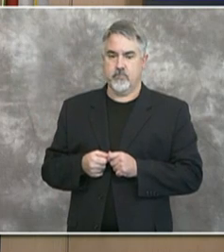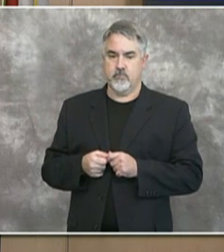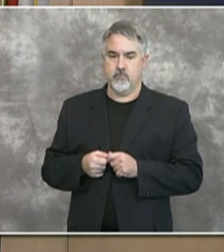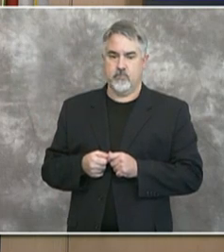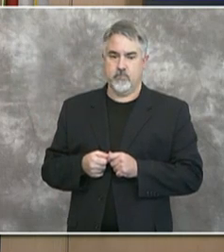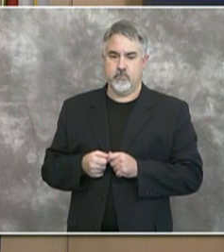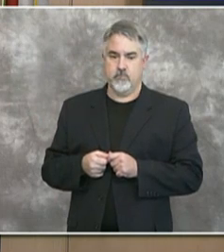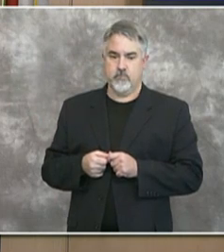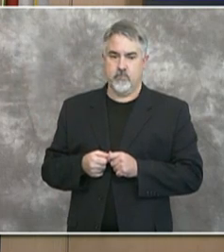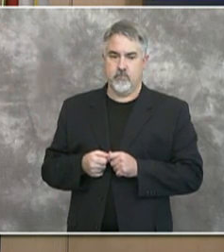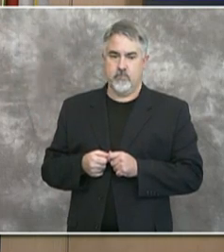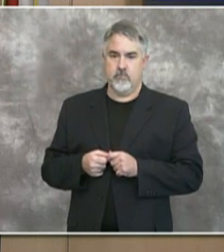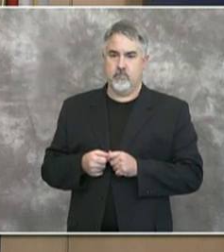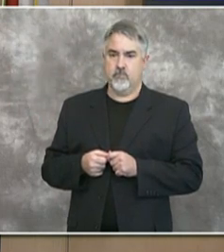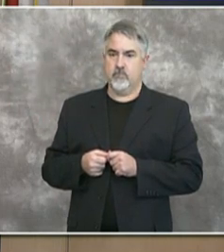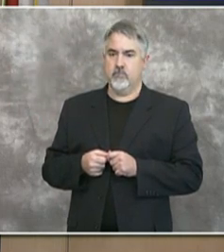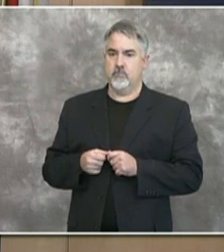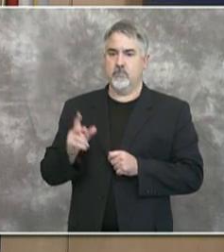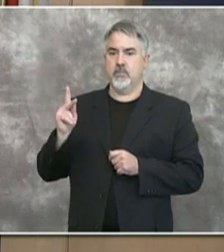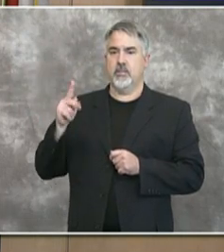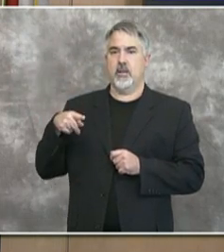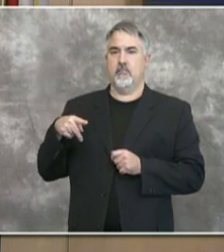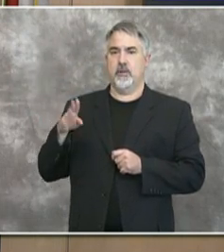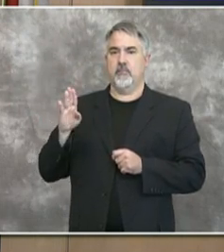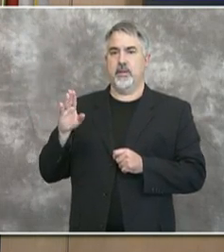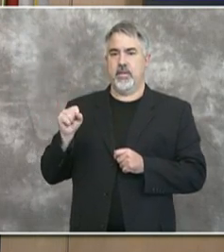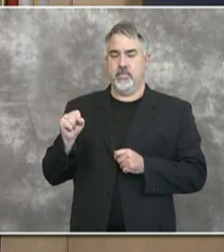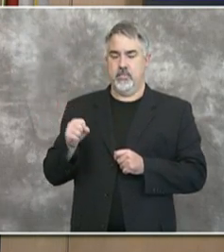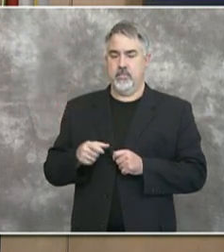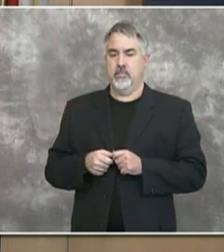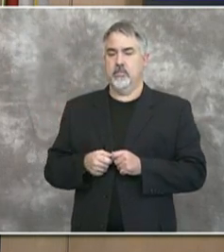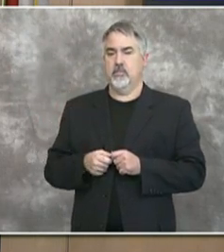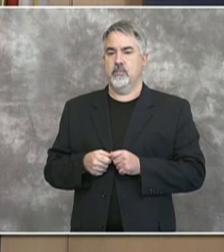John Carroll with KPBS, please state your question.